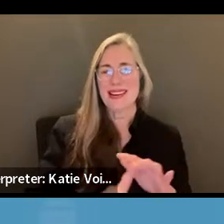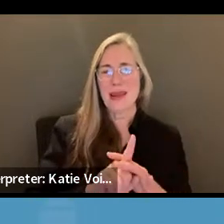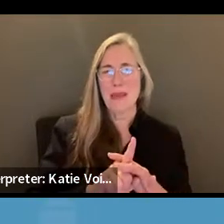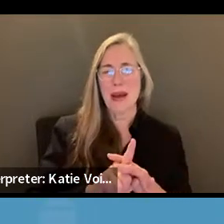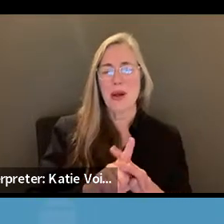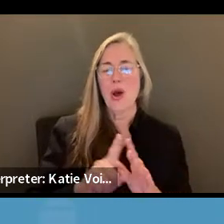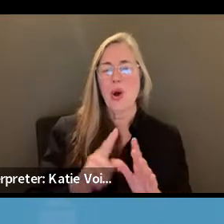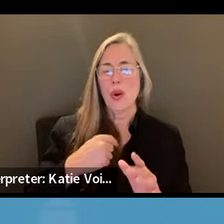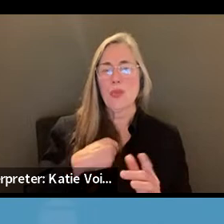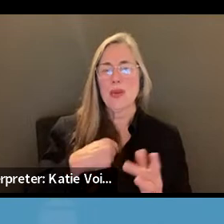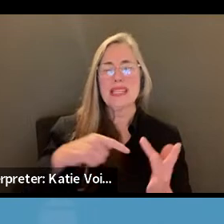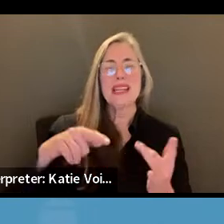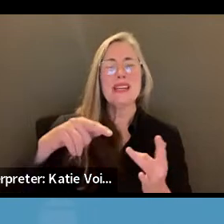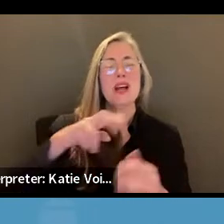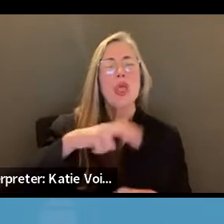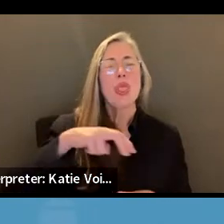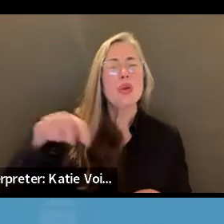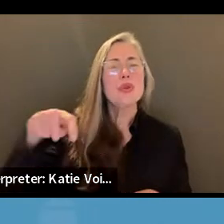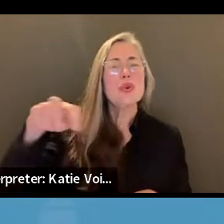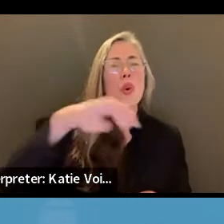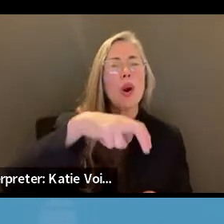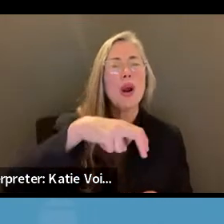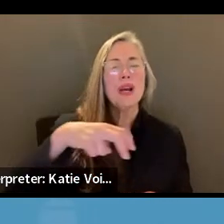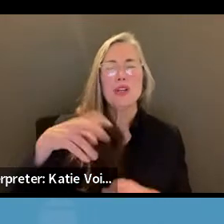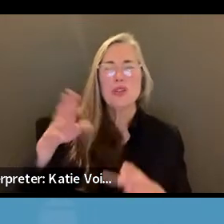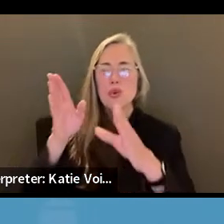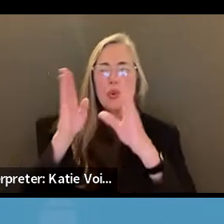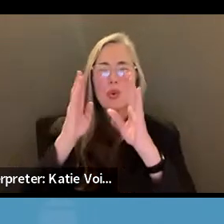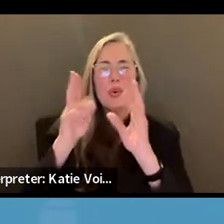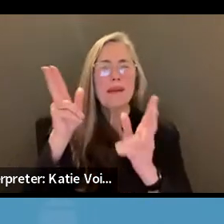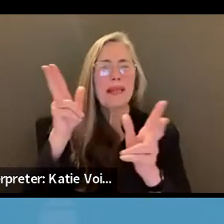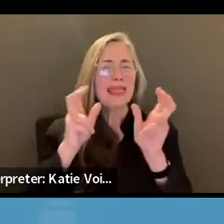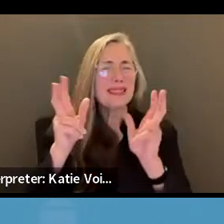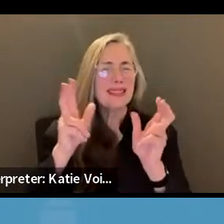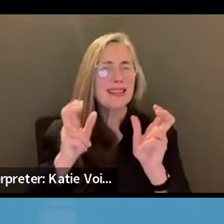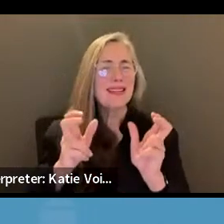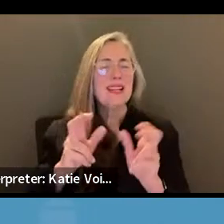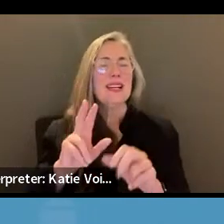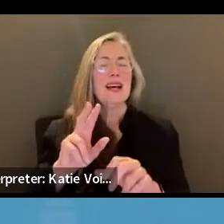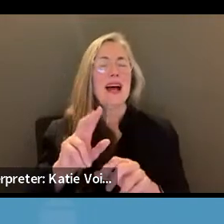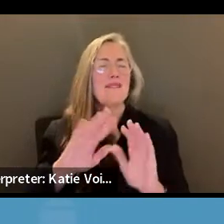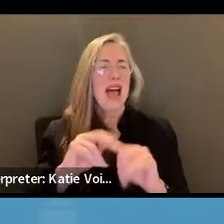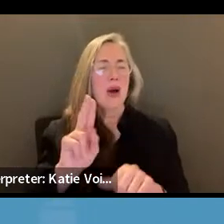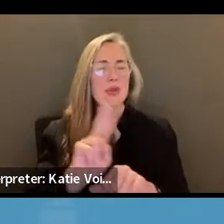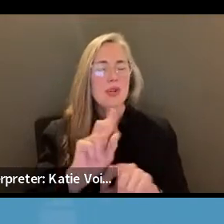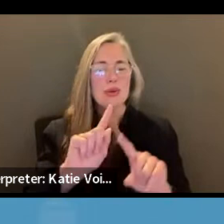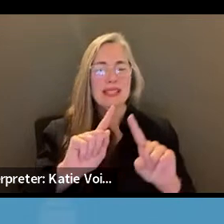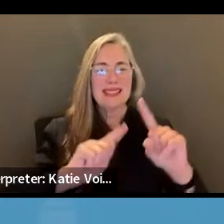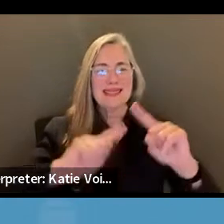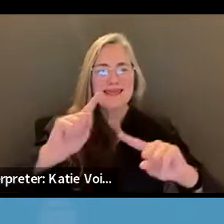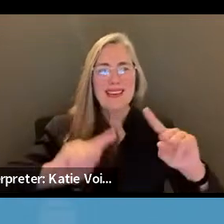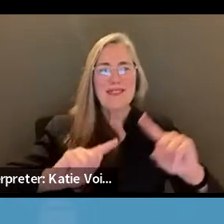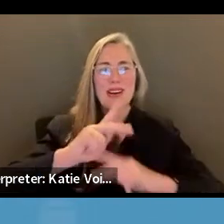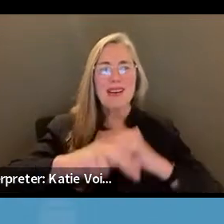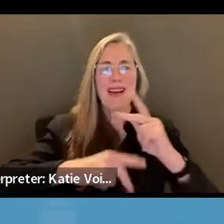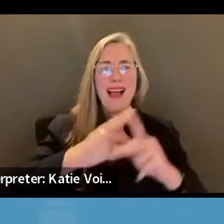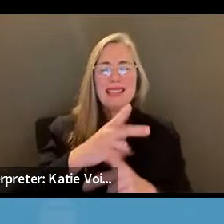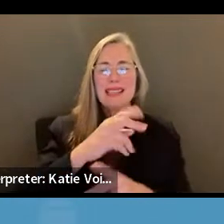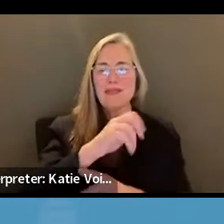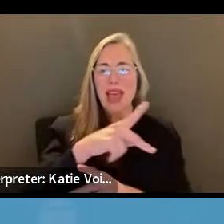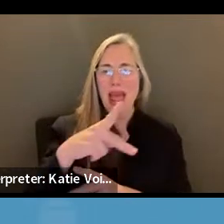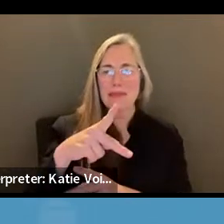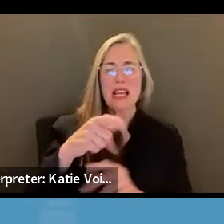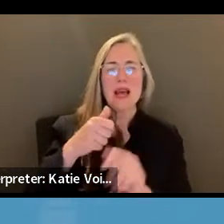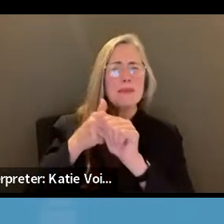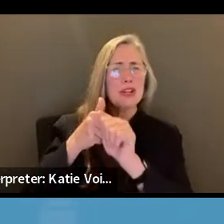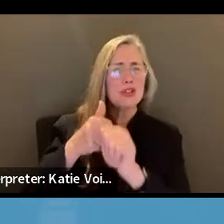the flexibility to be able to use the various, apps that are out there and not confined to one, but then we're able to track it and be